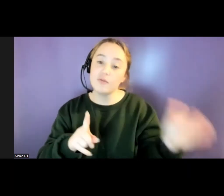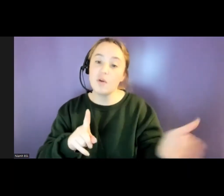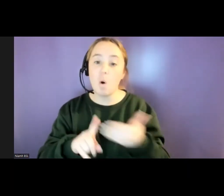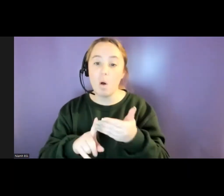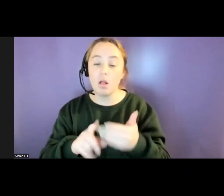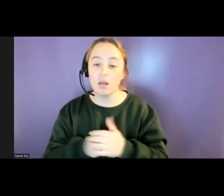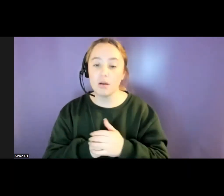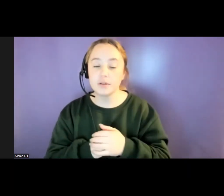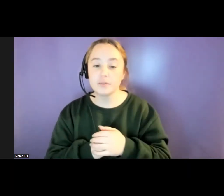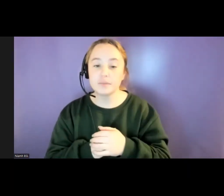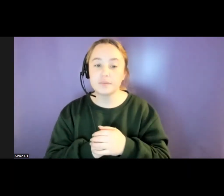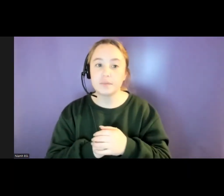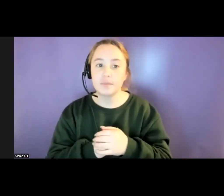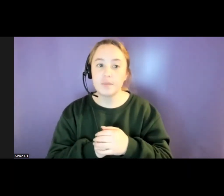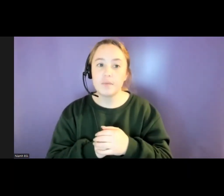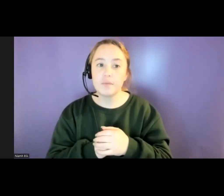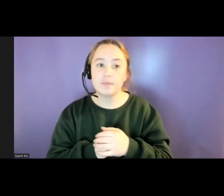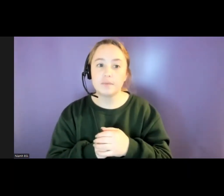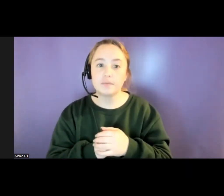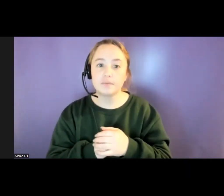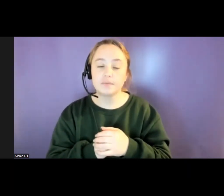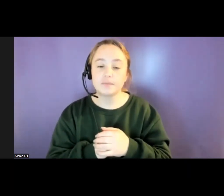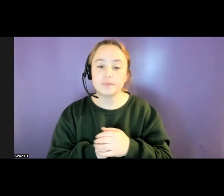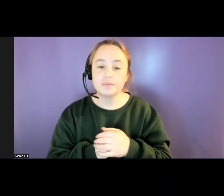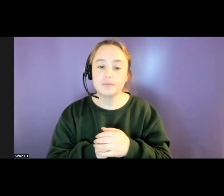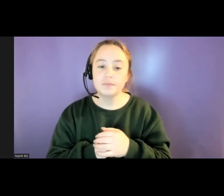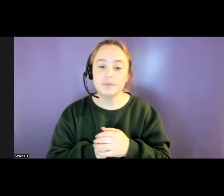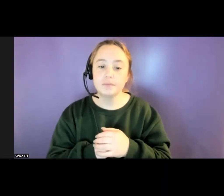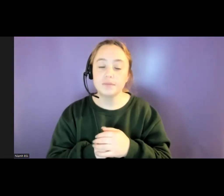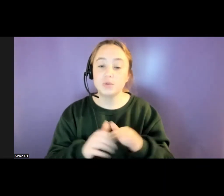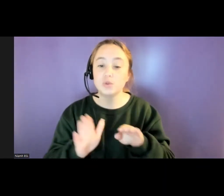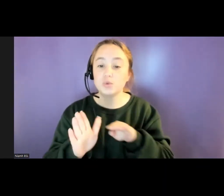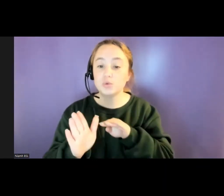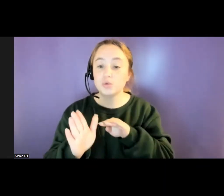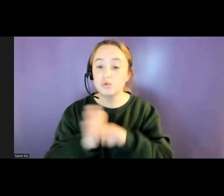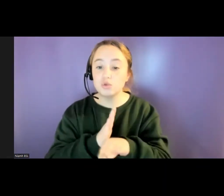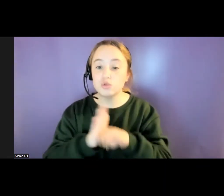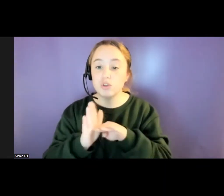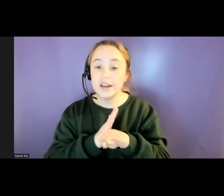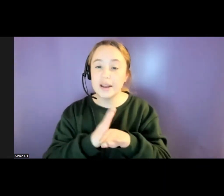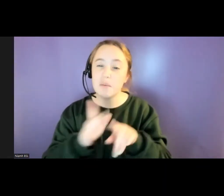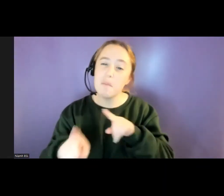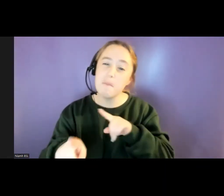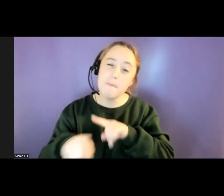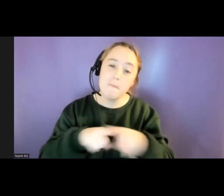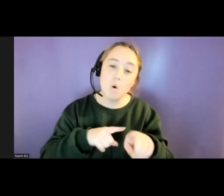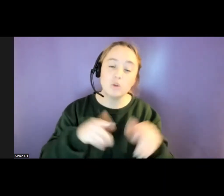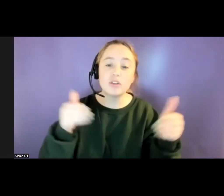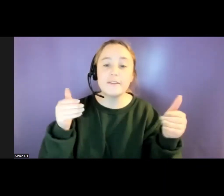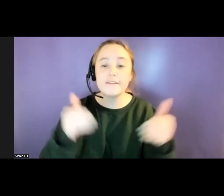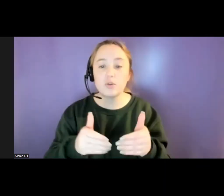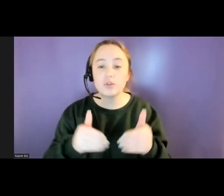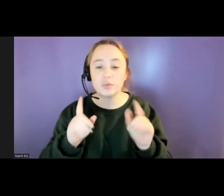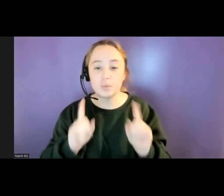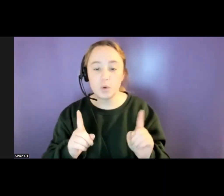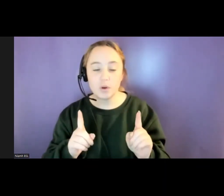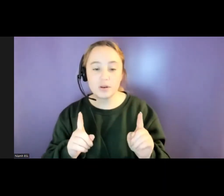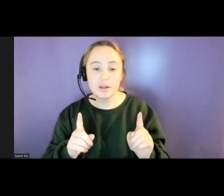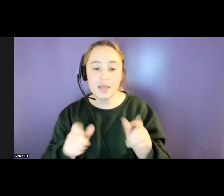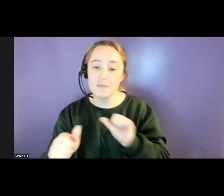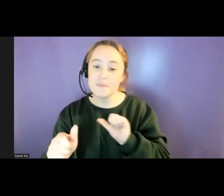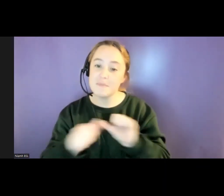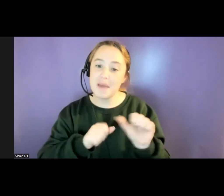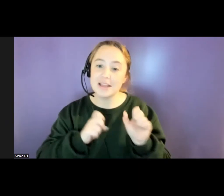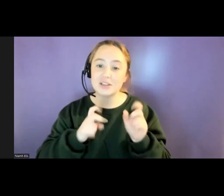everyone. So the training is mainly focused on how we best